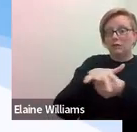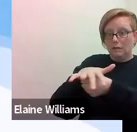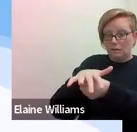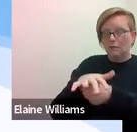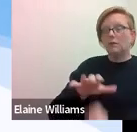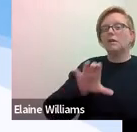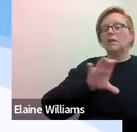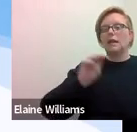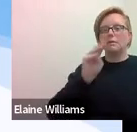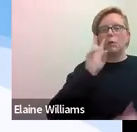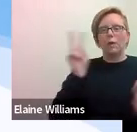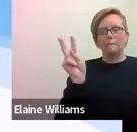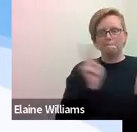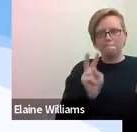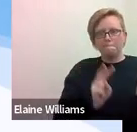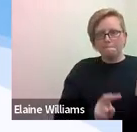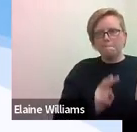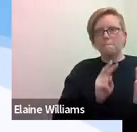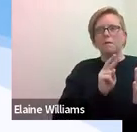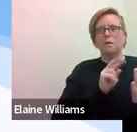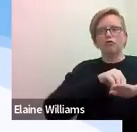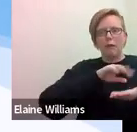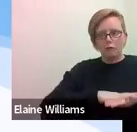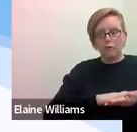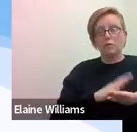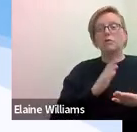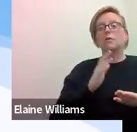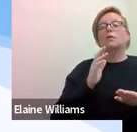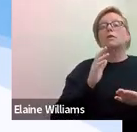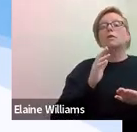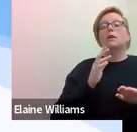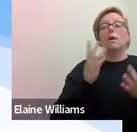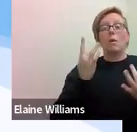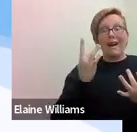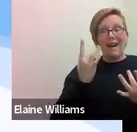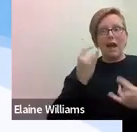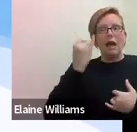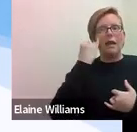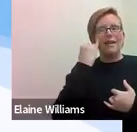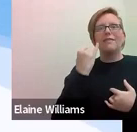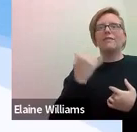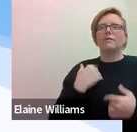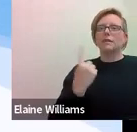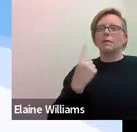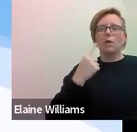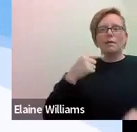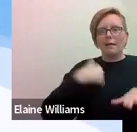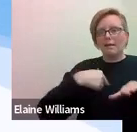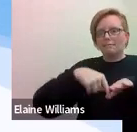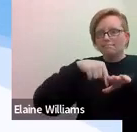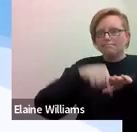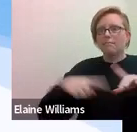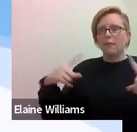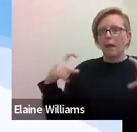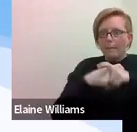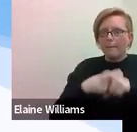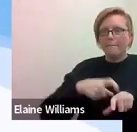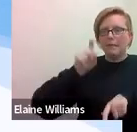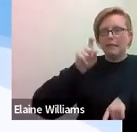records and really answer questions specifically about the children who had more significant needs so that they could